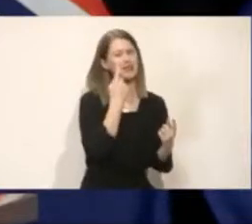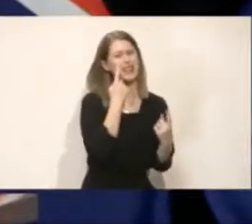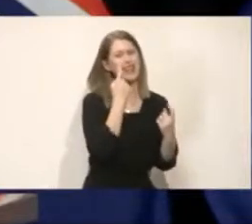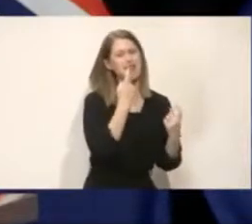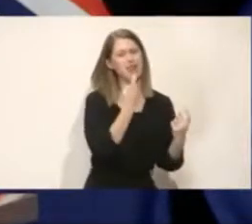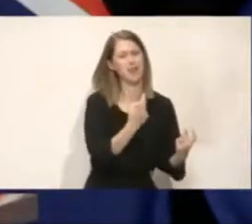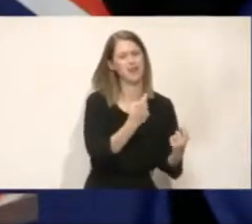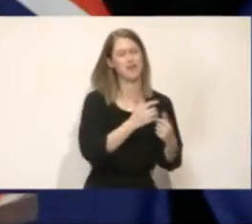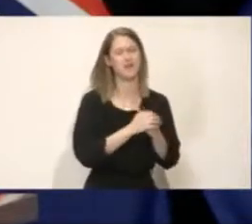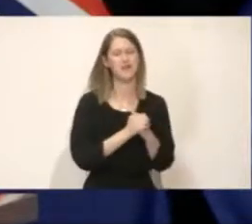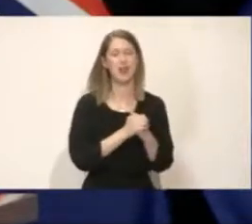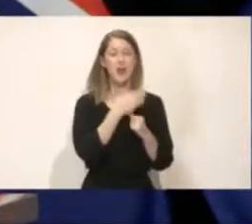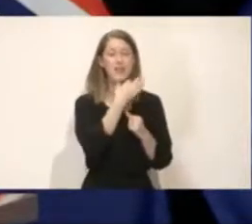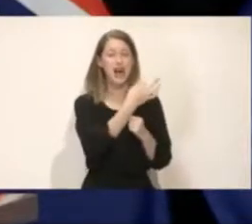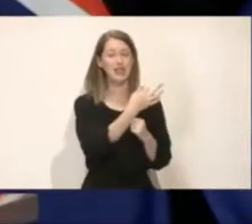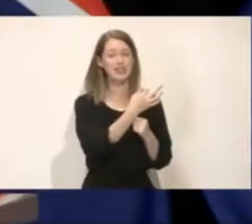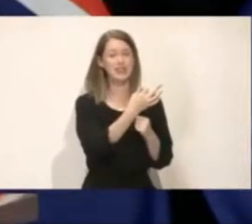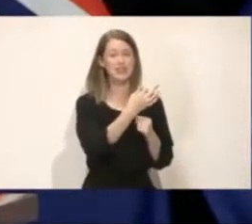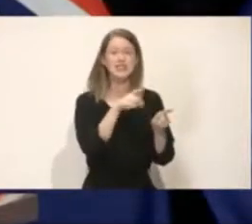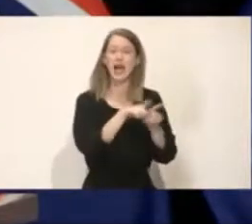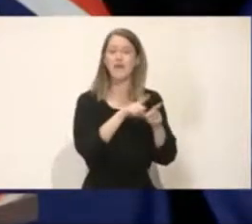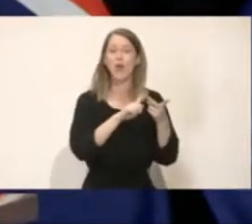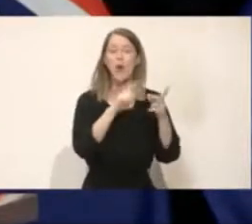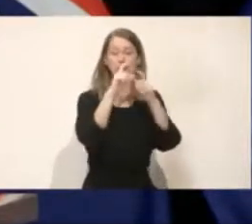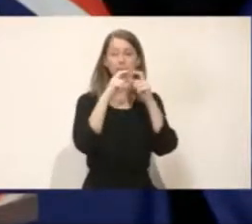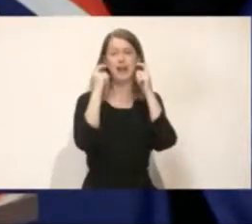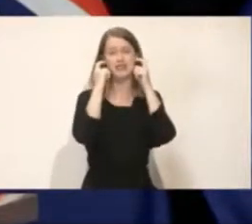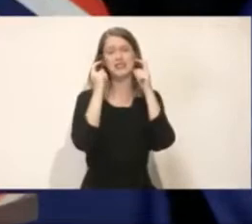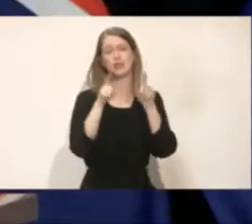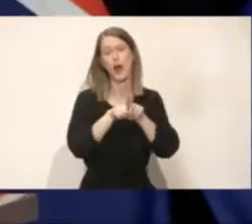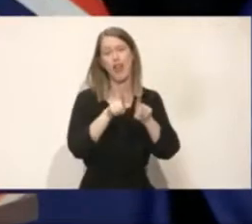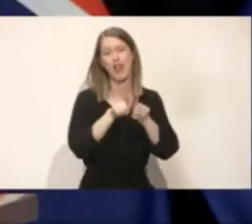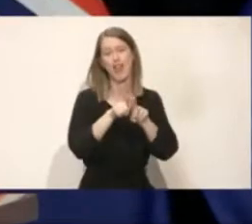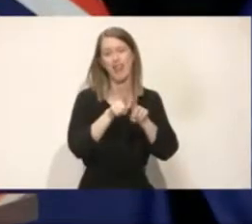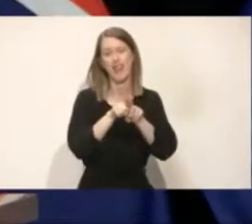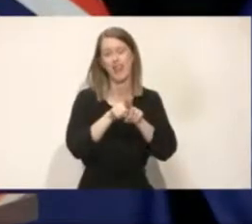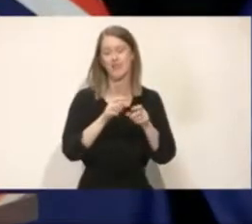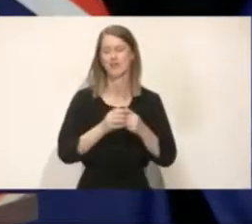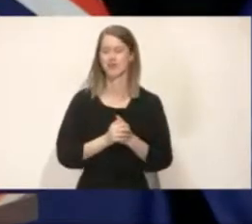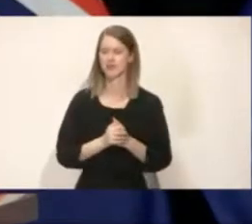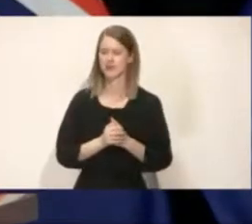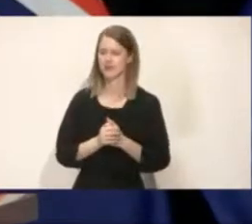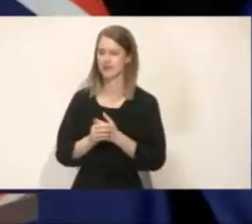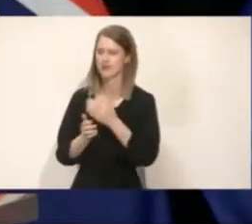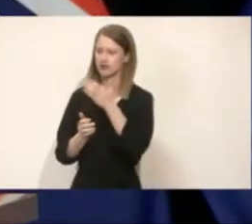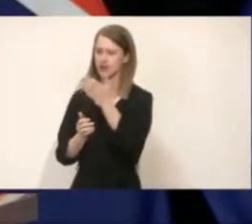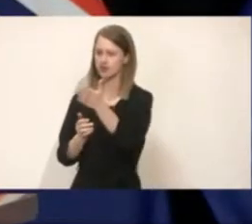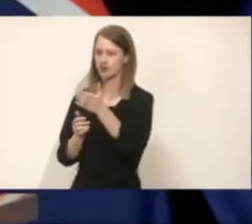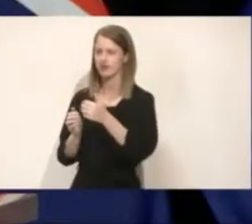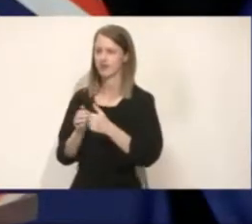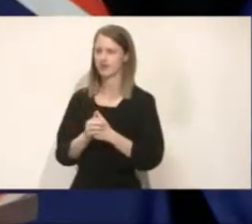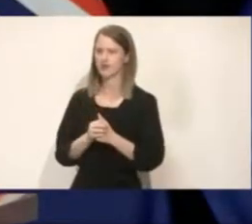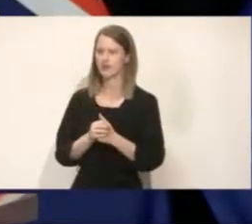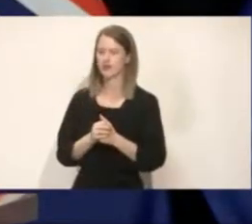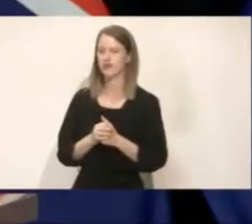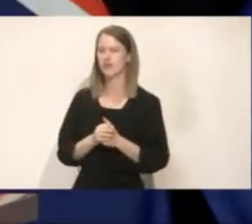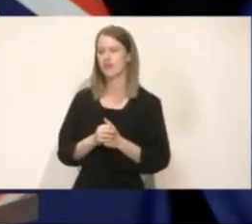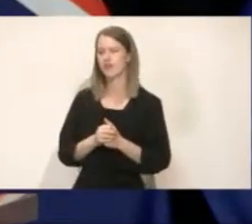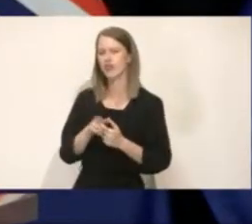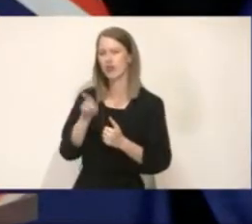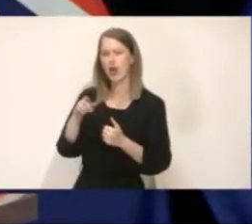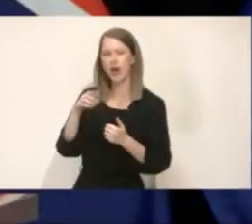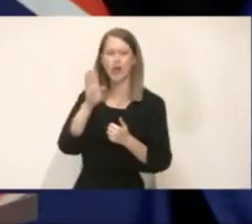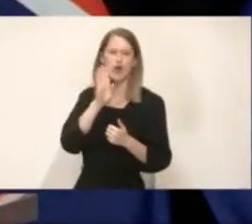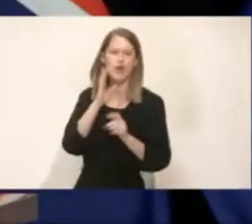that is something that we have asked with mask use as well outside of public transport. Anecdotal, well, I presume it's anecdotal, but have you got